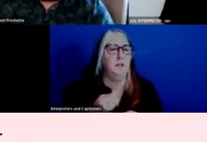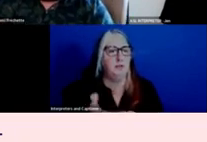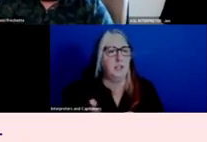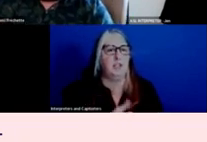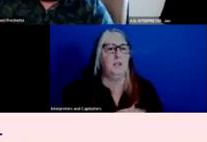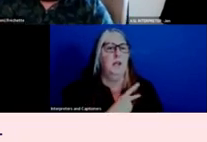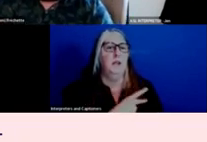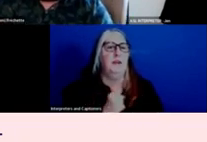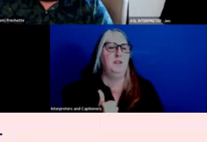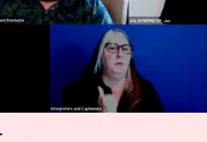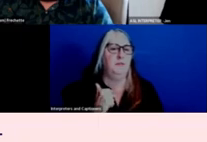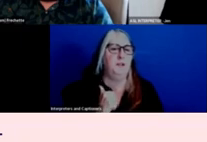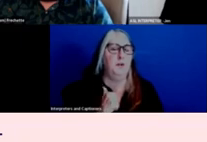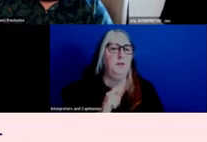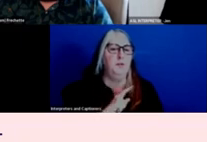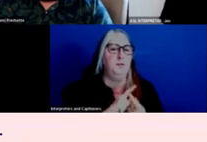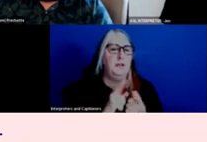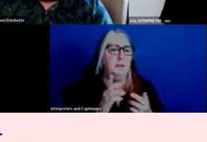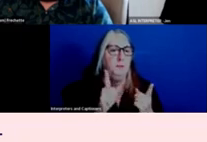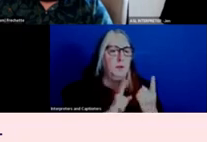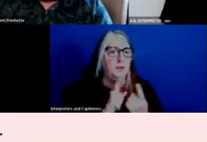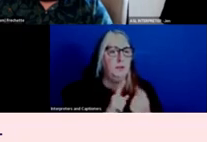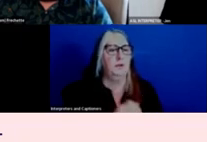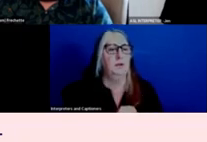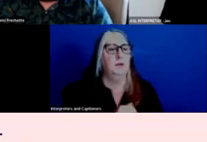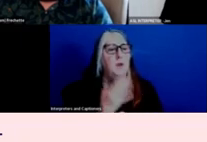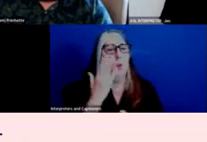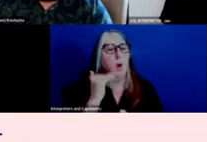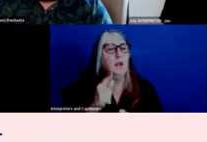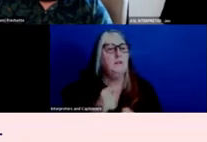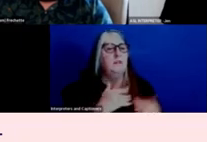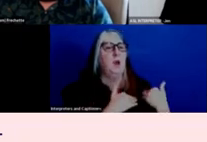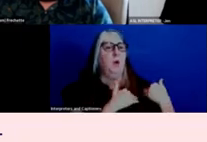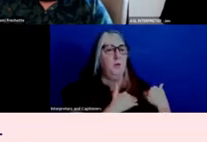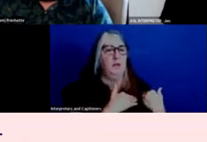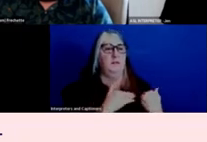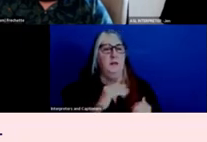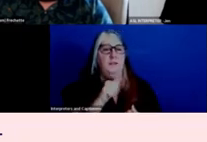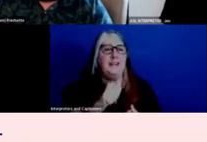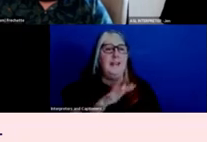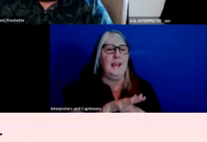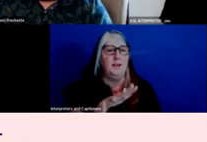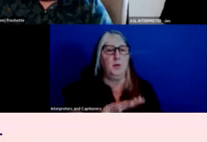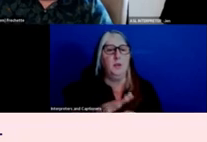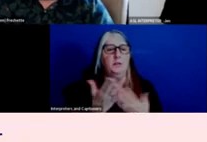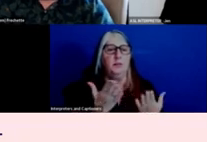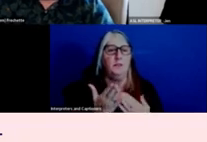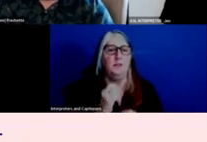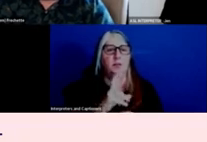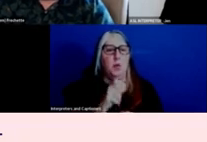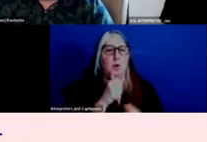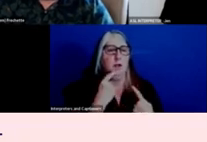medication administration, patient refused to meet in person. Why is the onus of